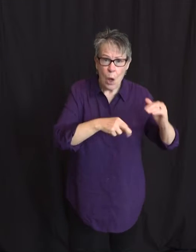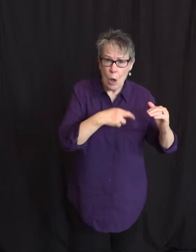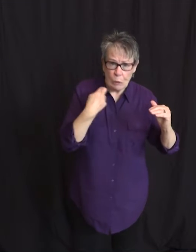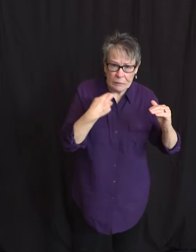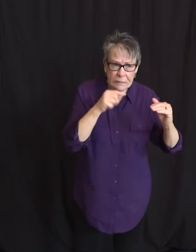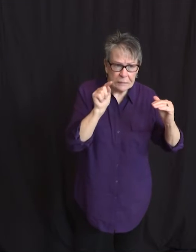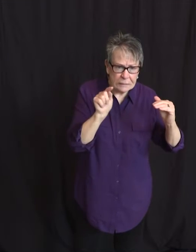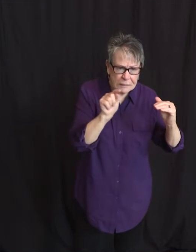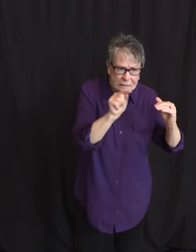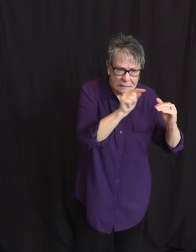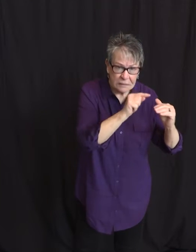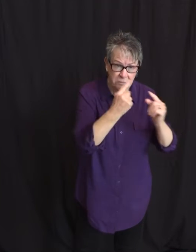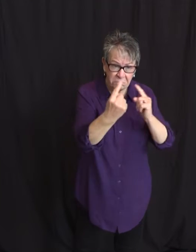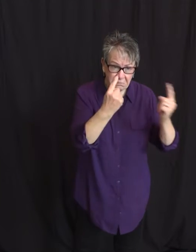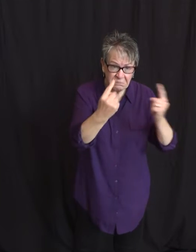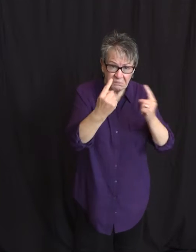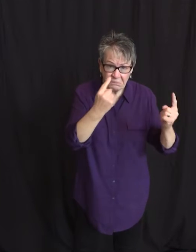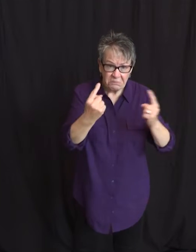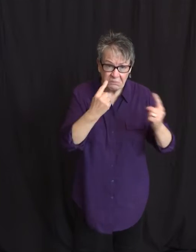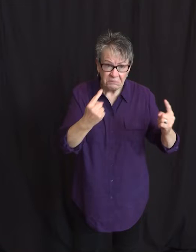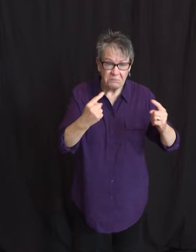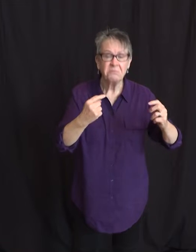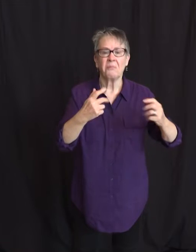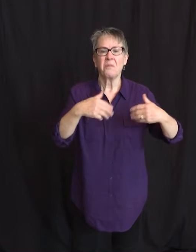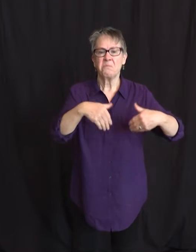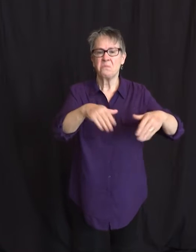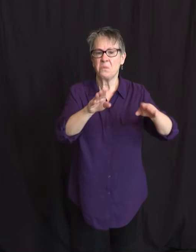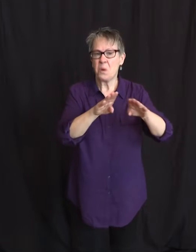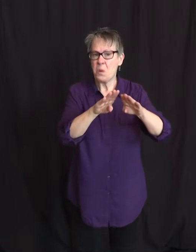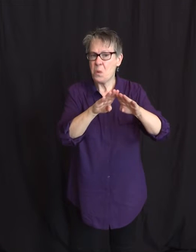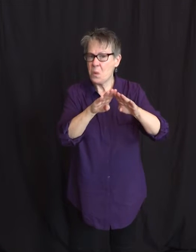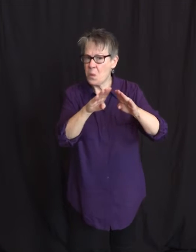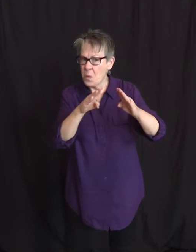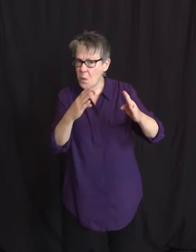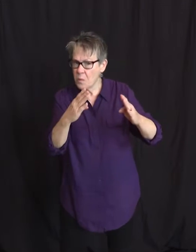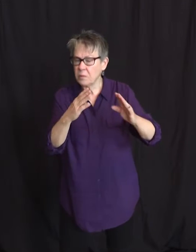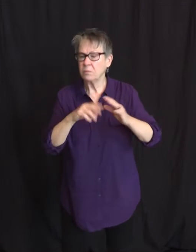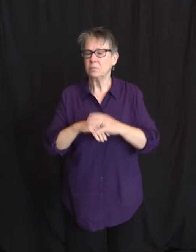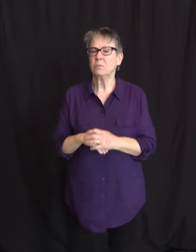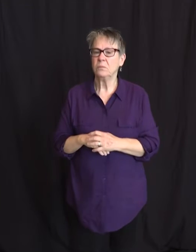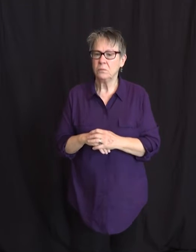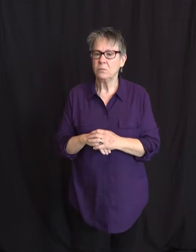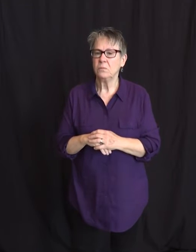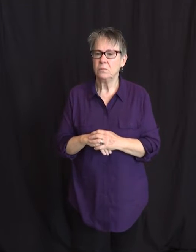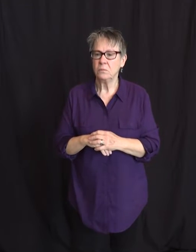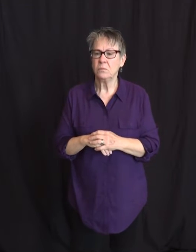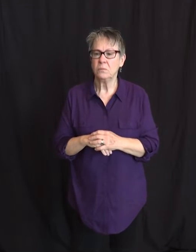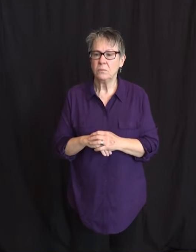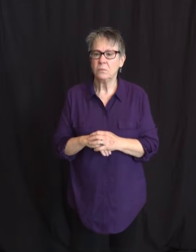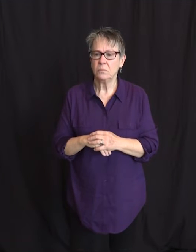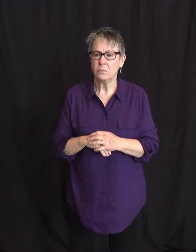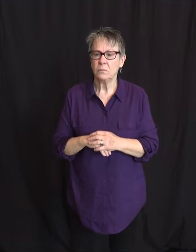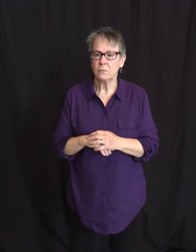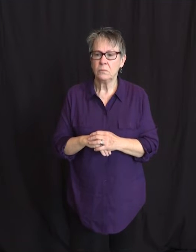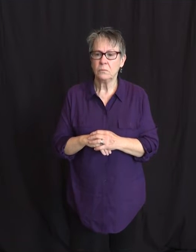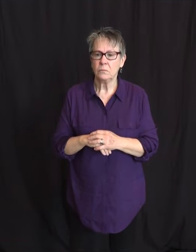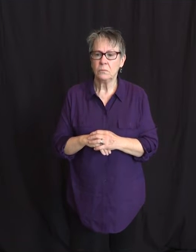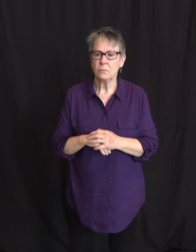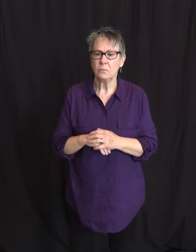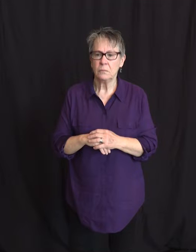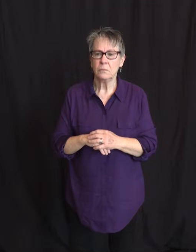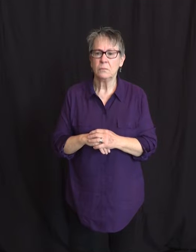properly and folks can properly adjudicate and also defend and exhibit that they're actually